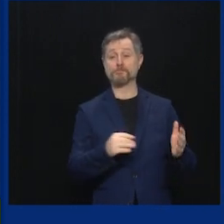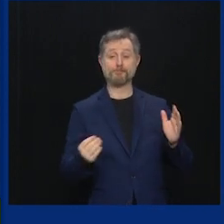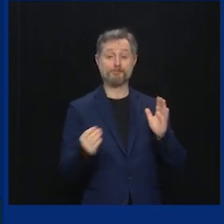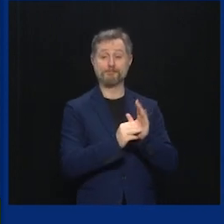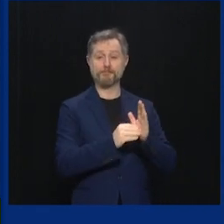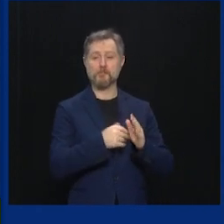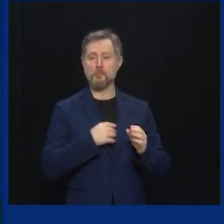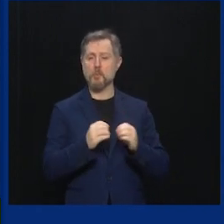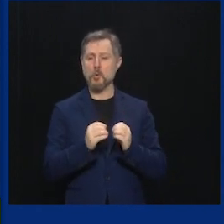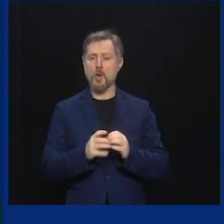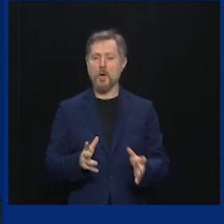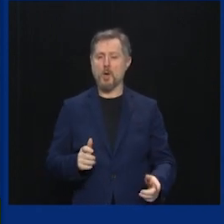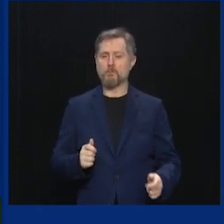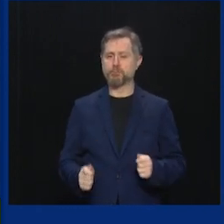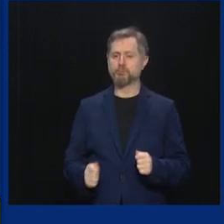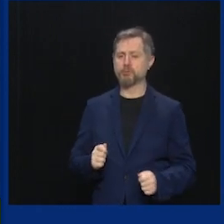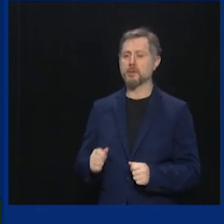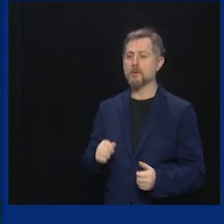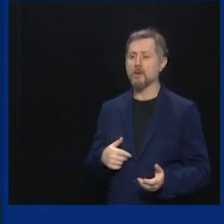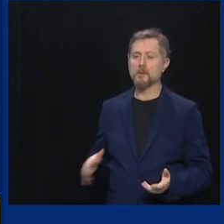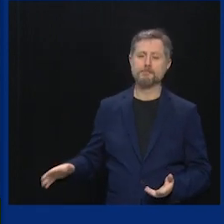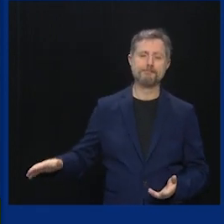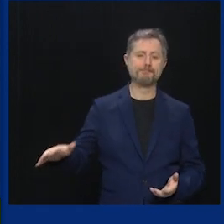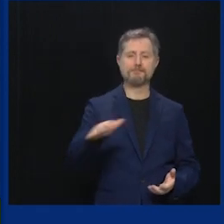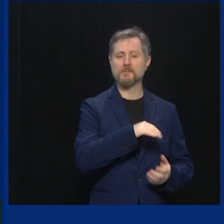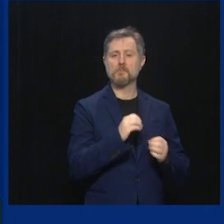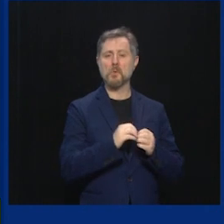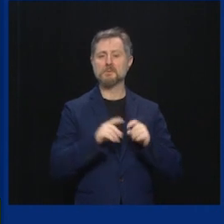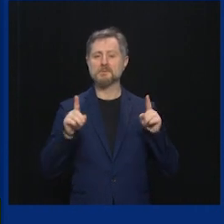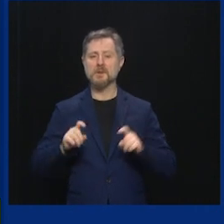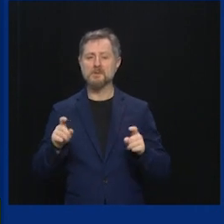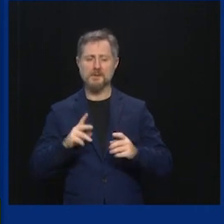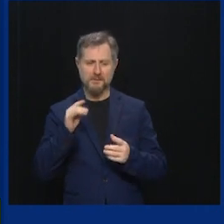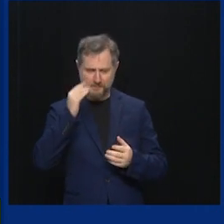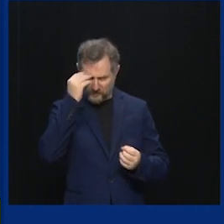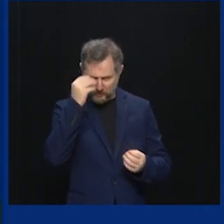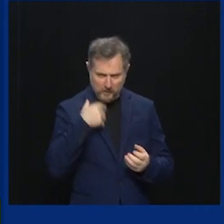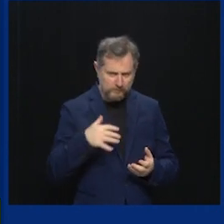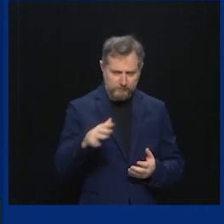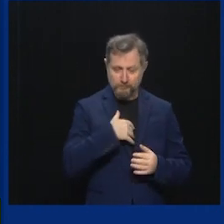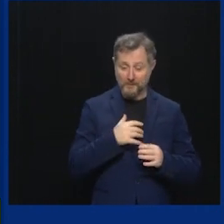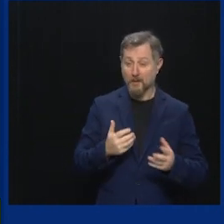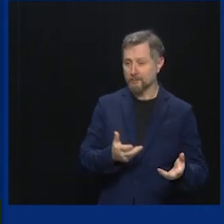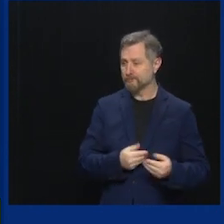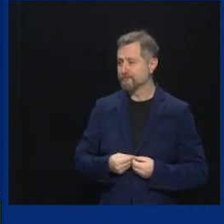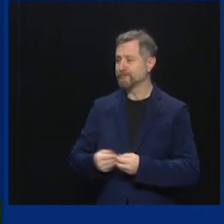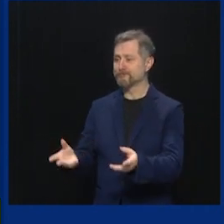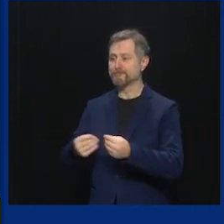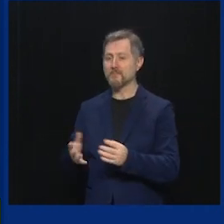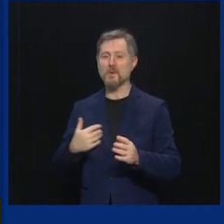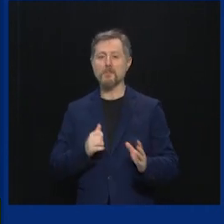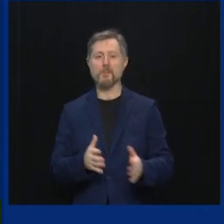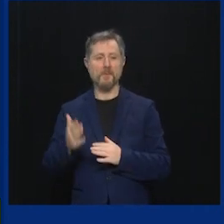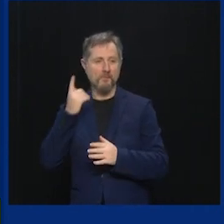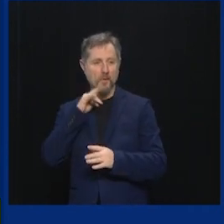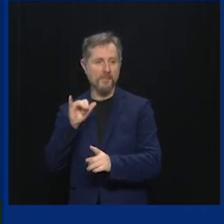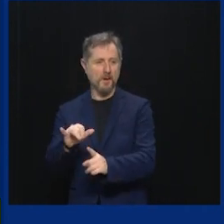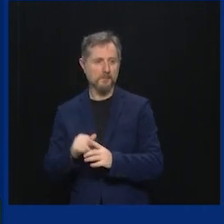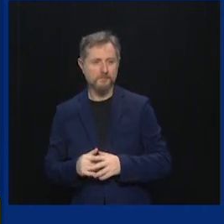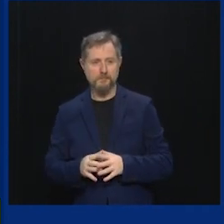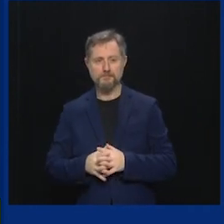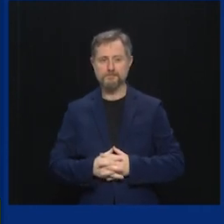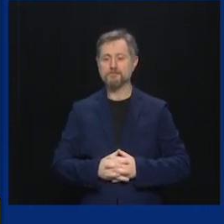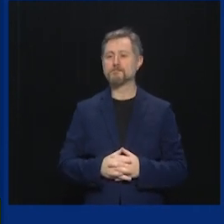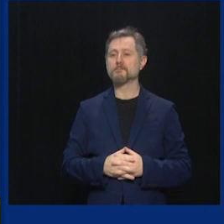in securing more testing kits and getting them more widely disseminated, that it gives us what we had been in place in the early months of the